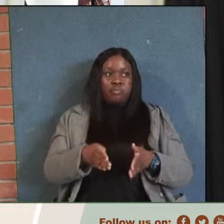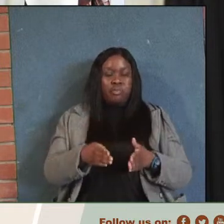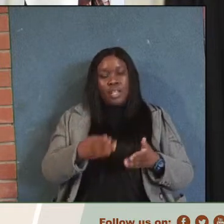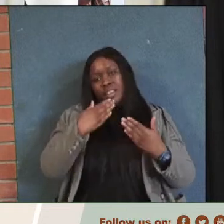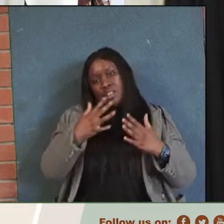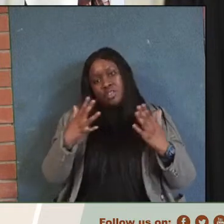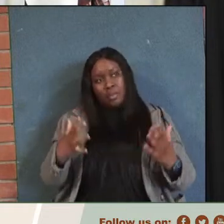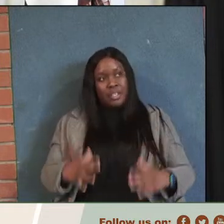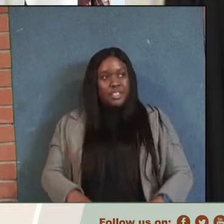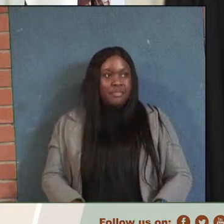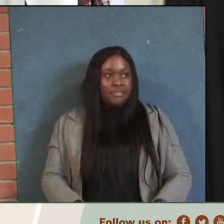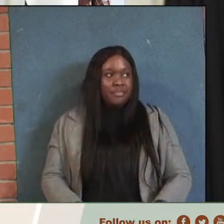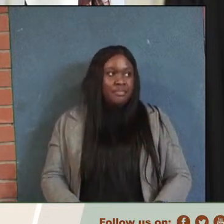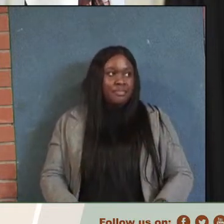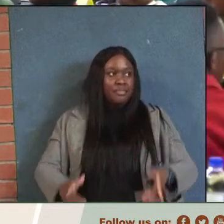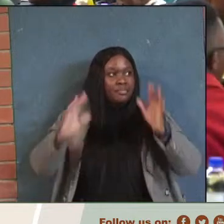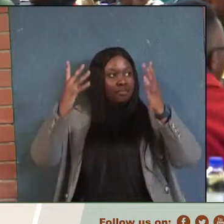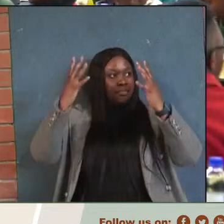thank you.